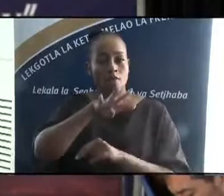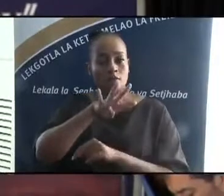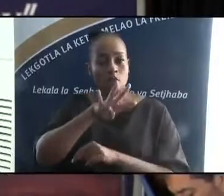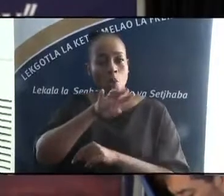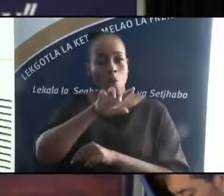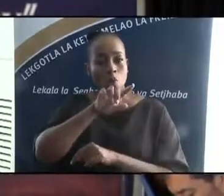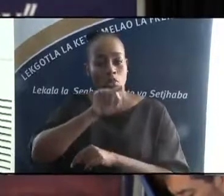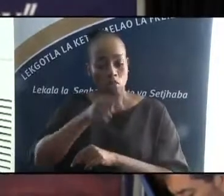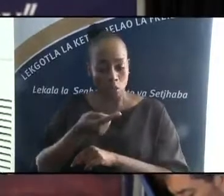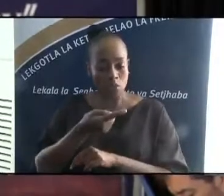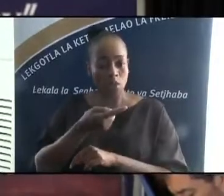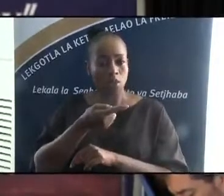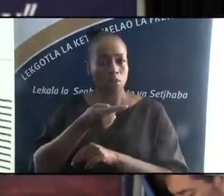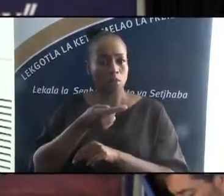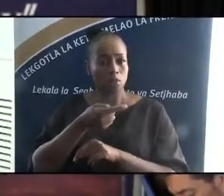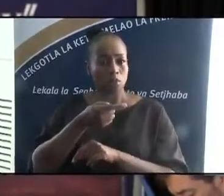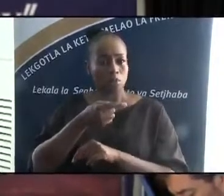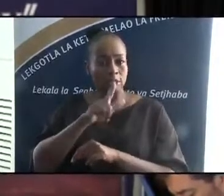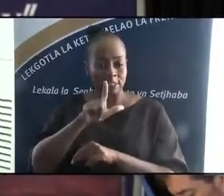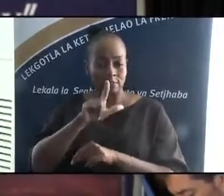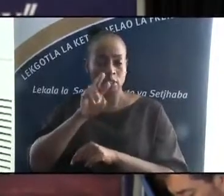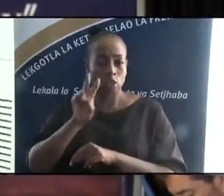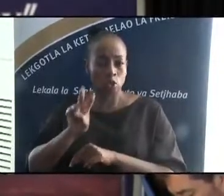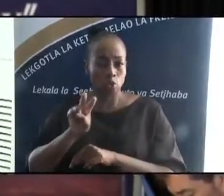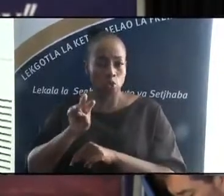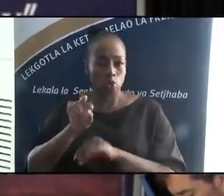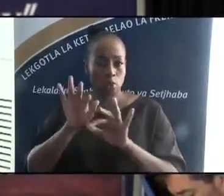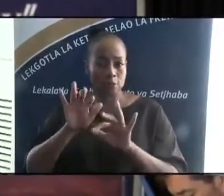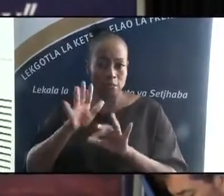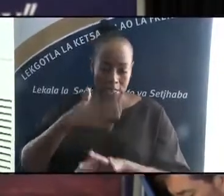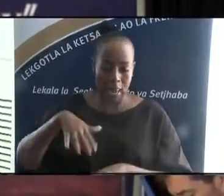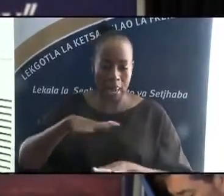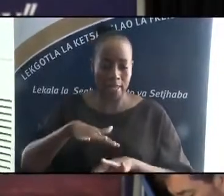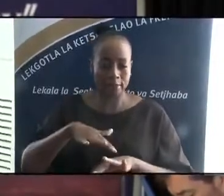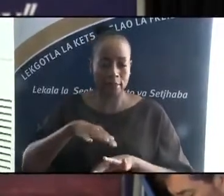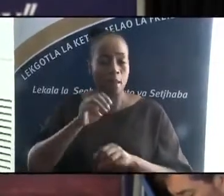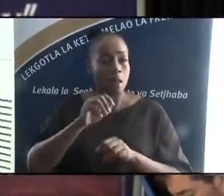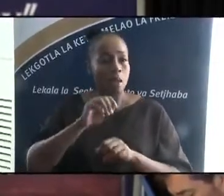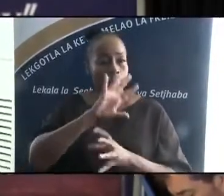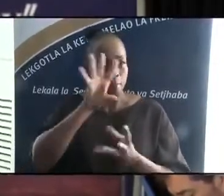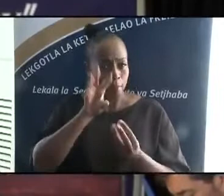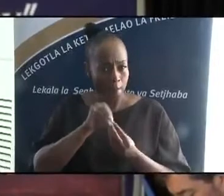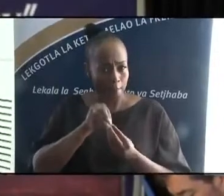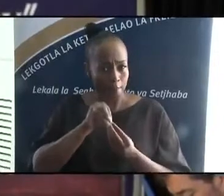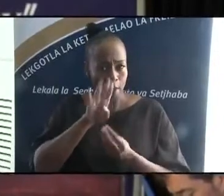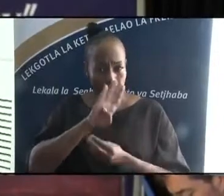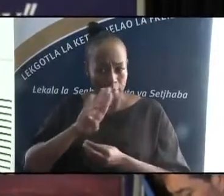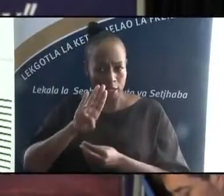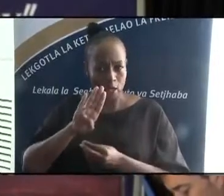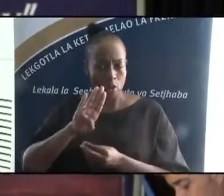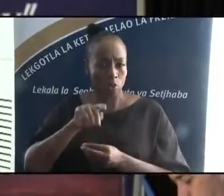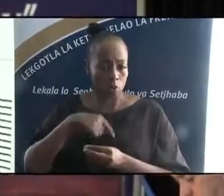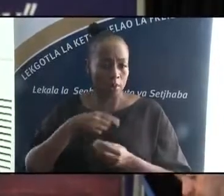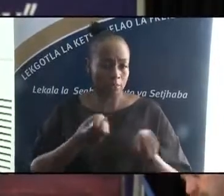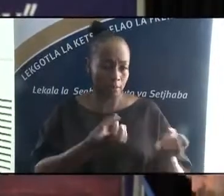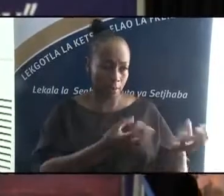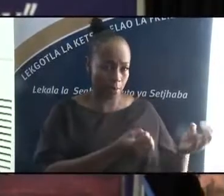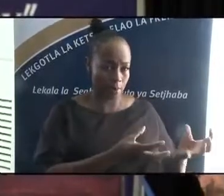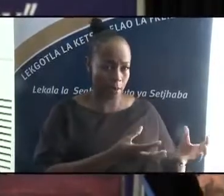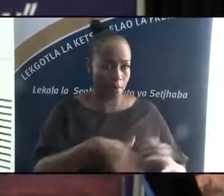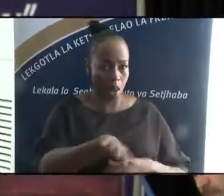4,872 land parcels valued at over 11 billion rands. Out of these land